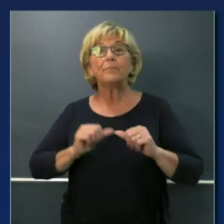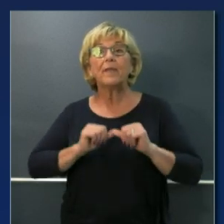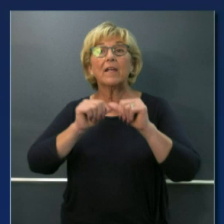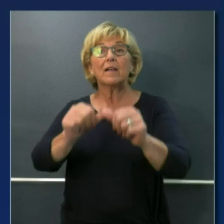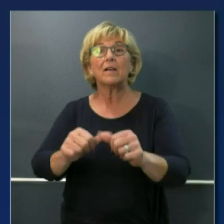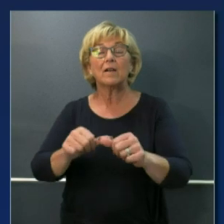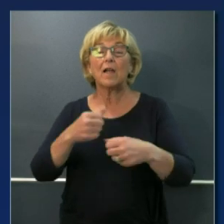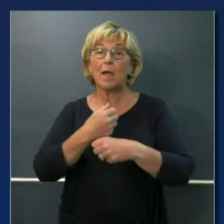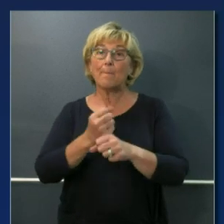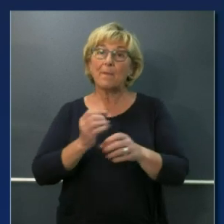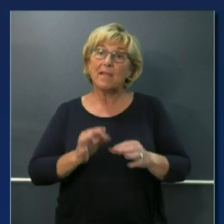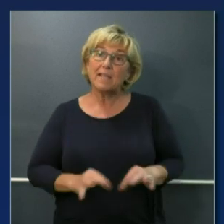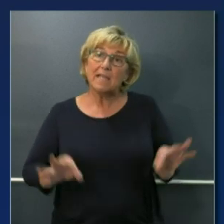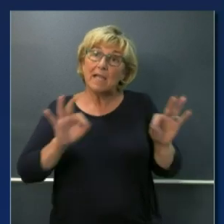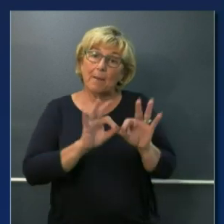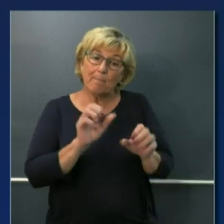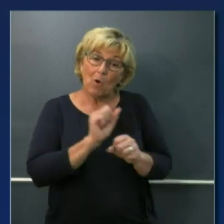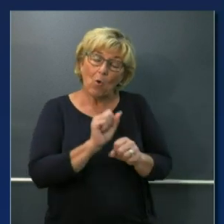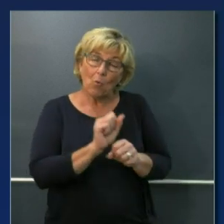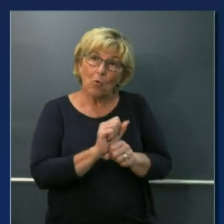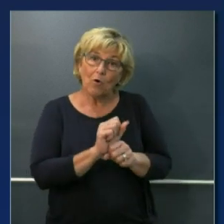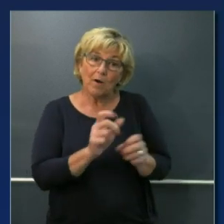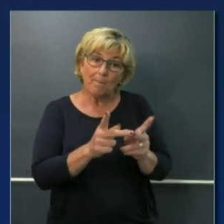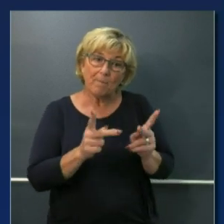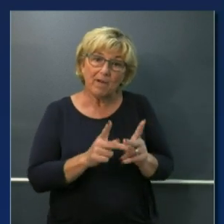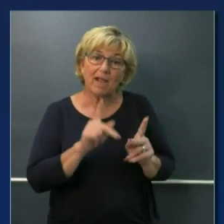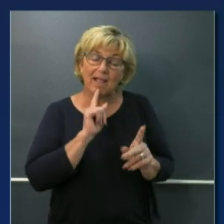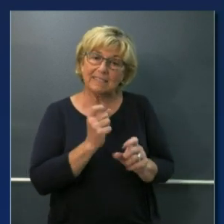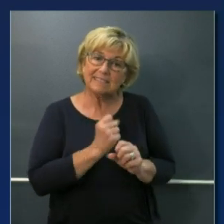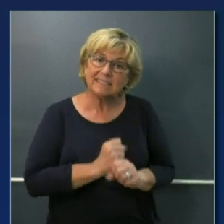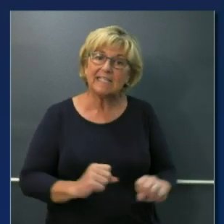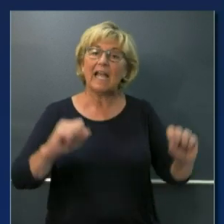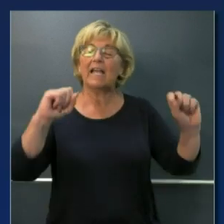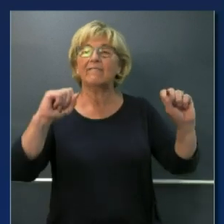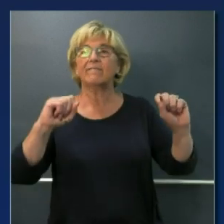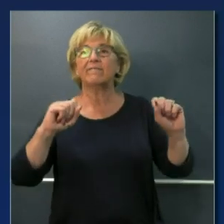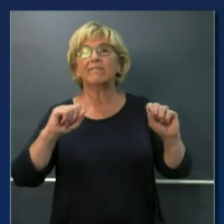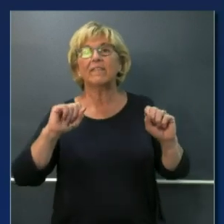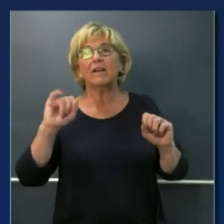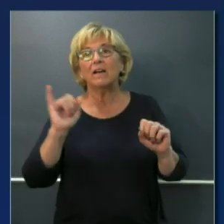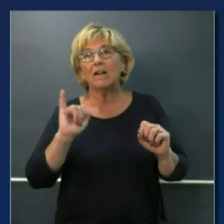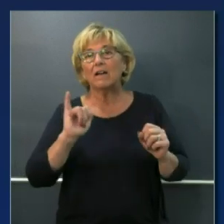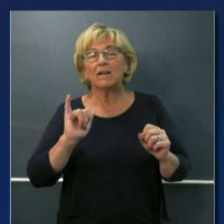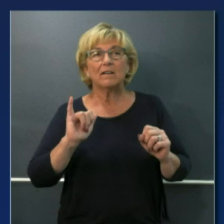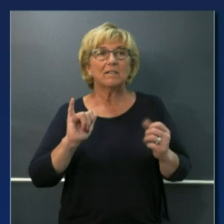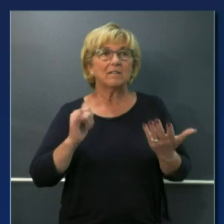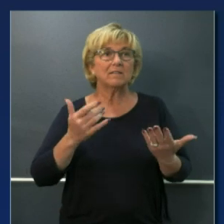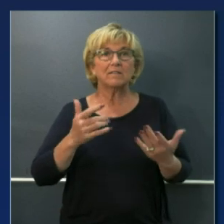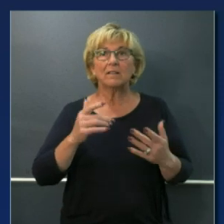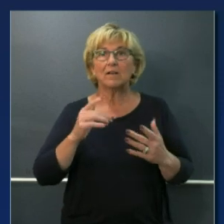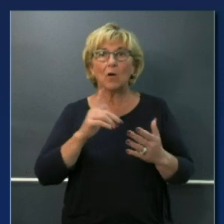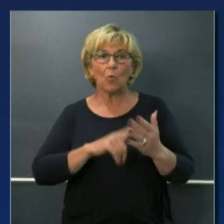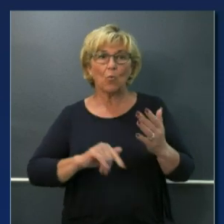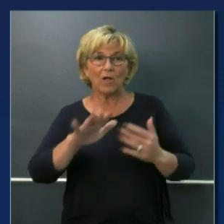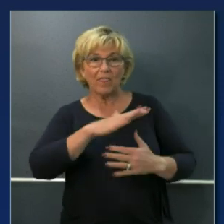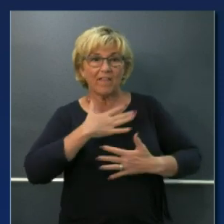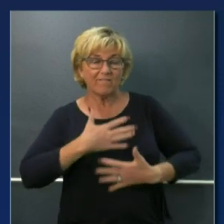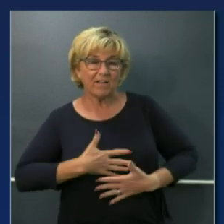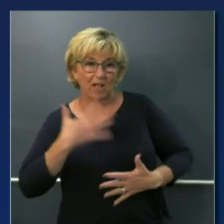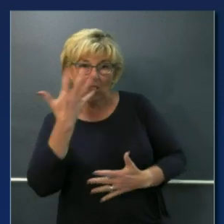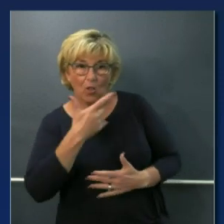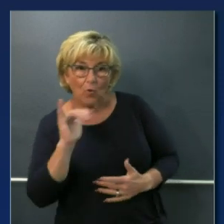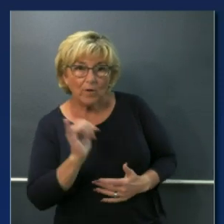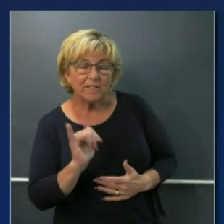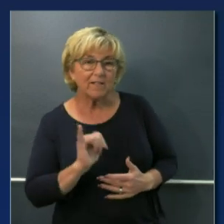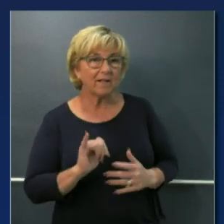make essential workplaces as safe as possible, as I mentioned. That includes really thinking about the physical work environment that we're in,